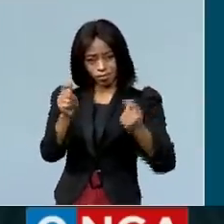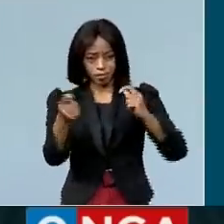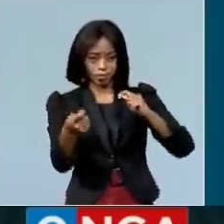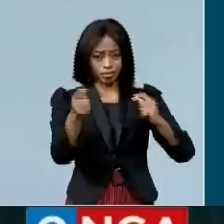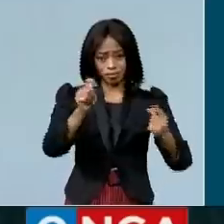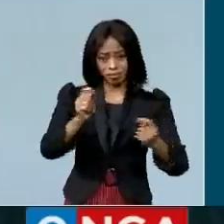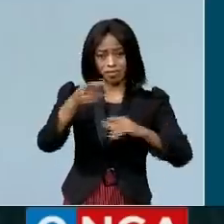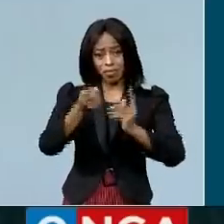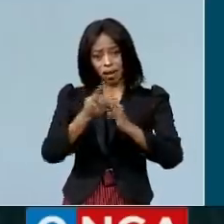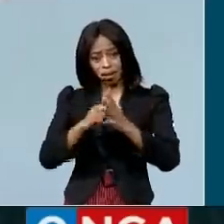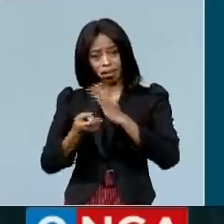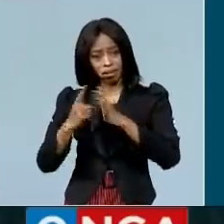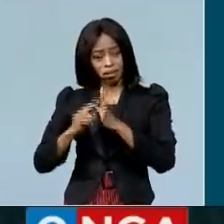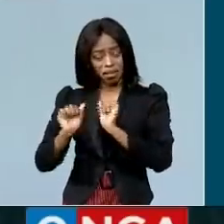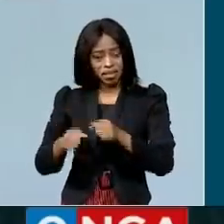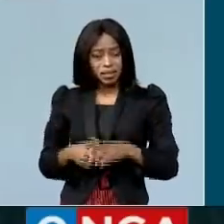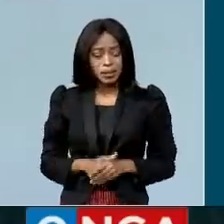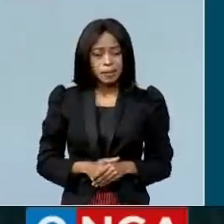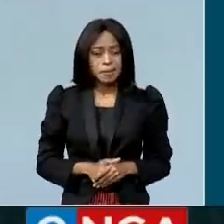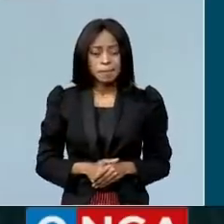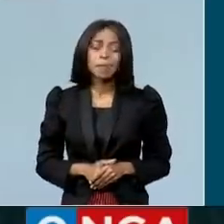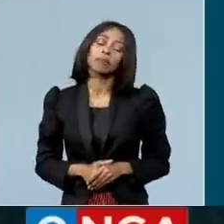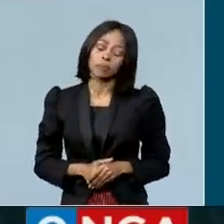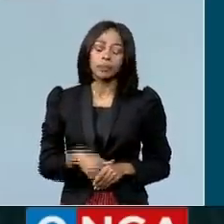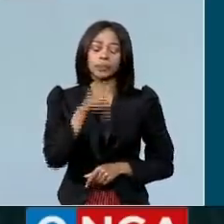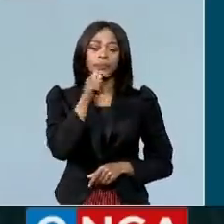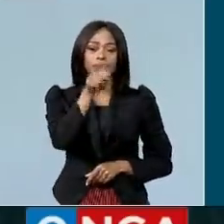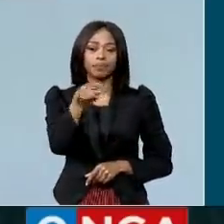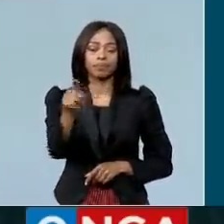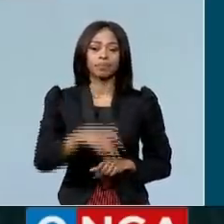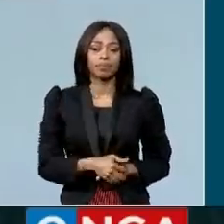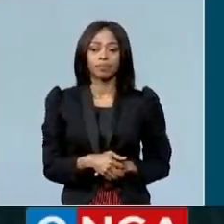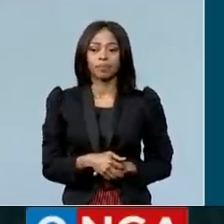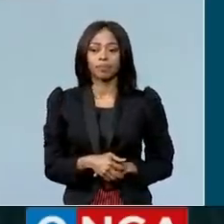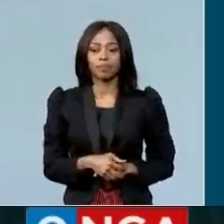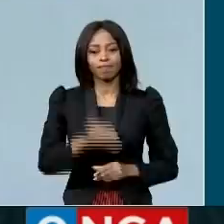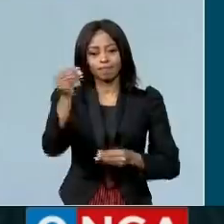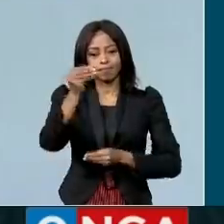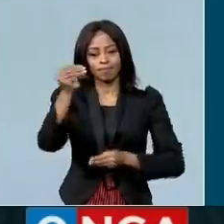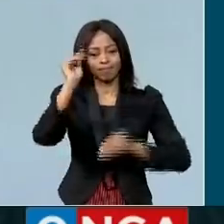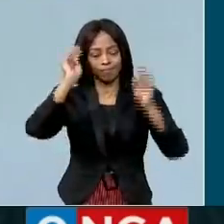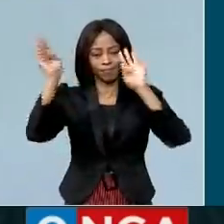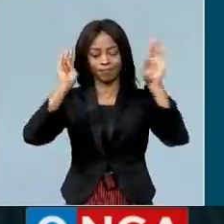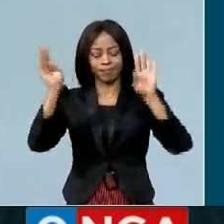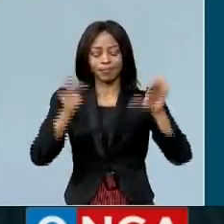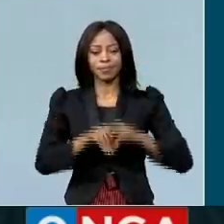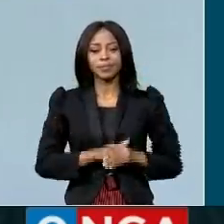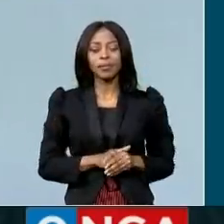on a day-to-day basis. That is absolutely correct. Thank you, and good afternoon to you and your